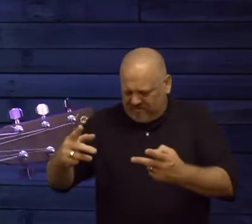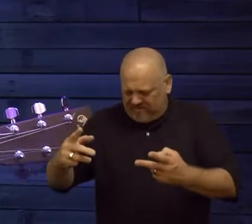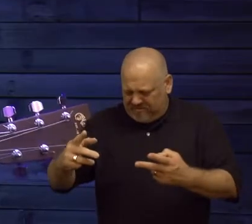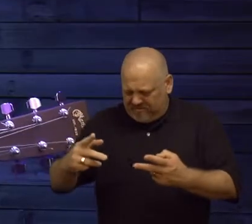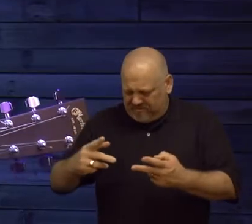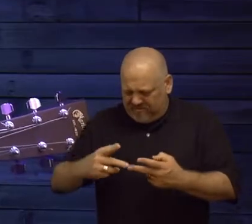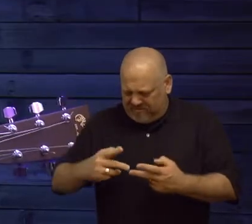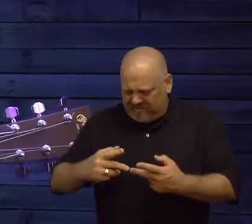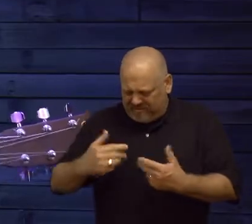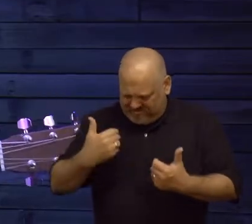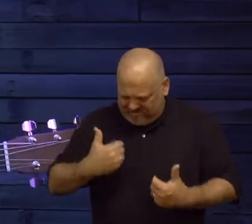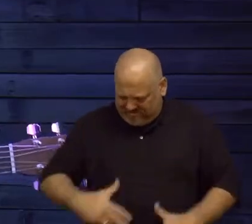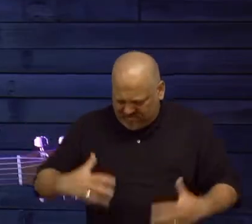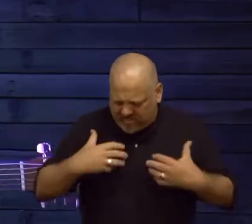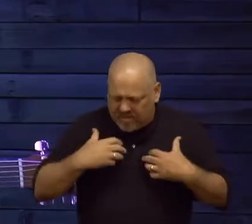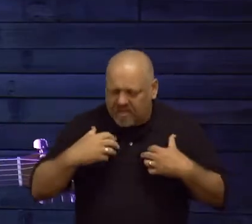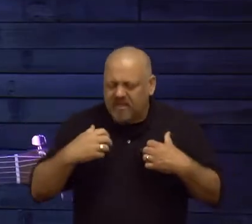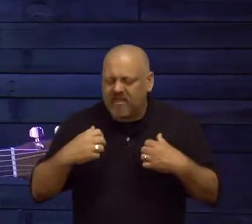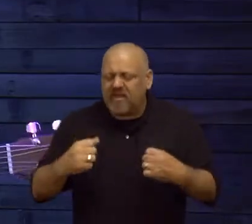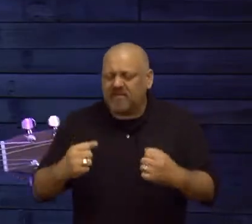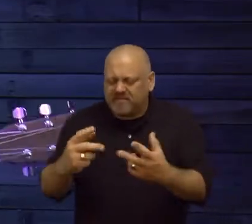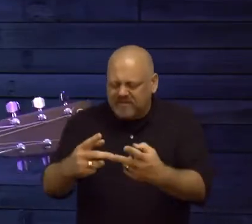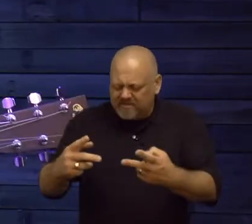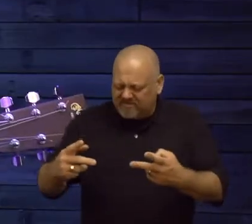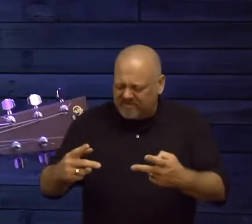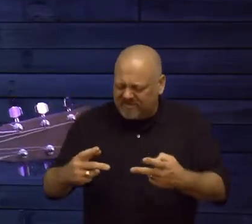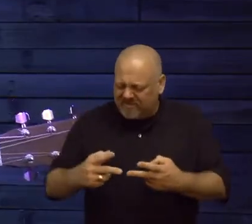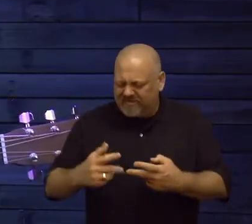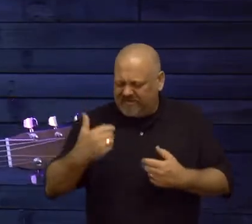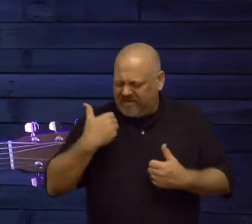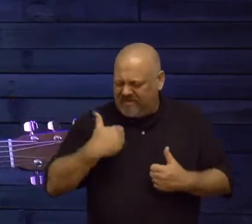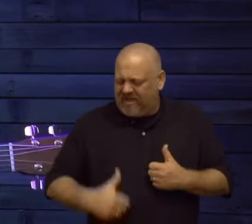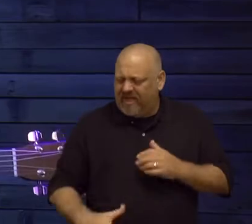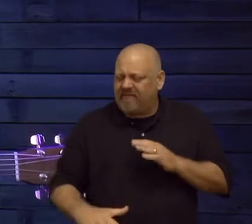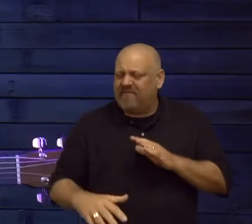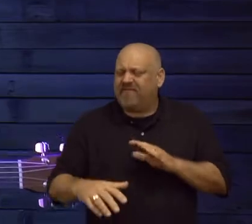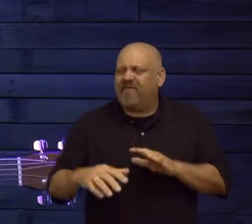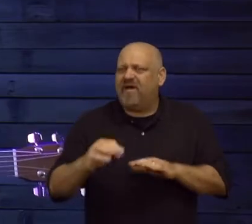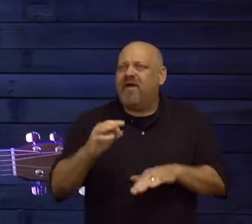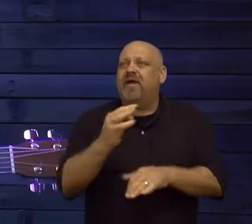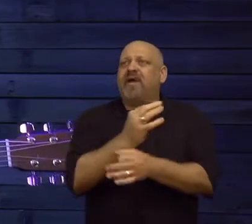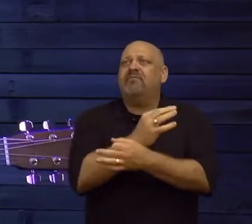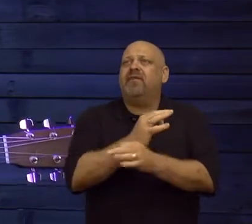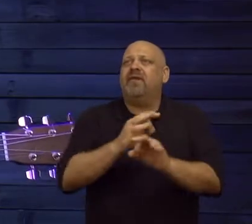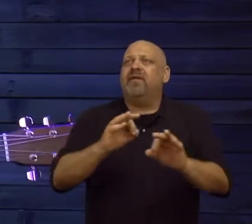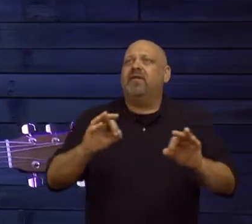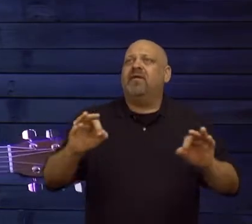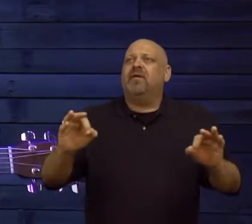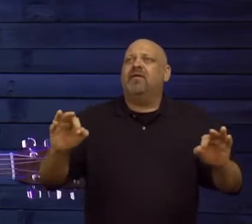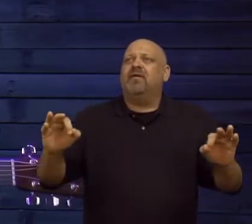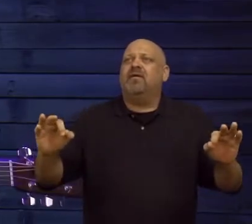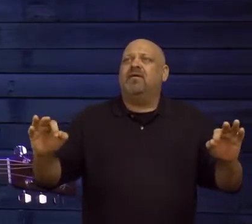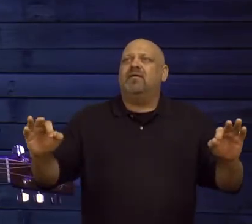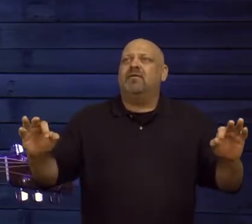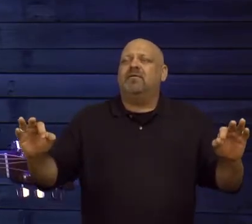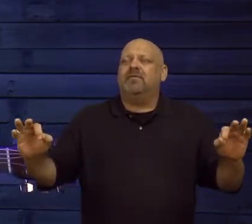of healing. It's a place where I find